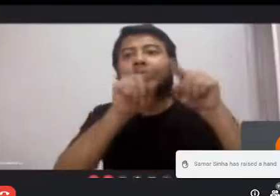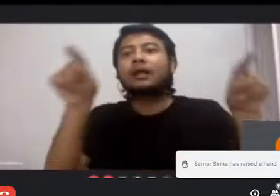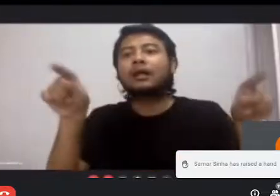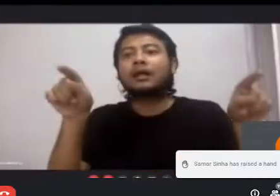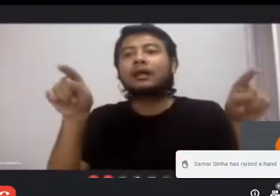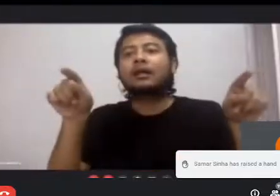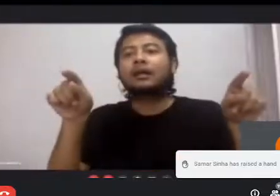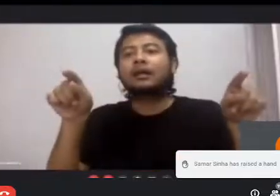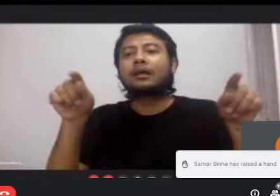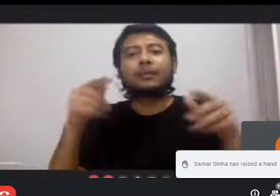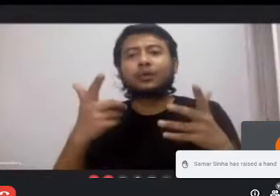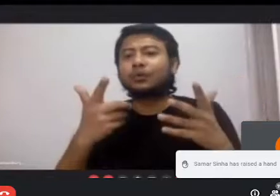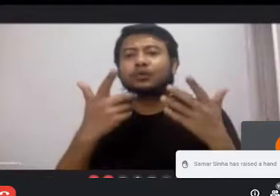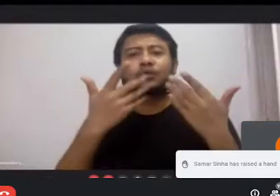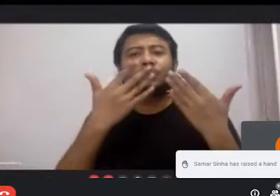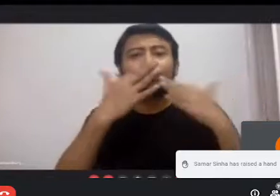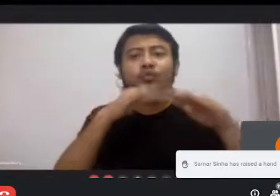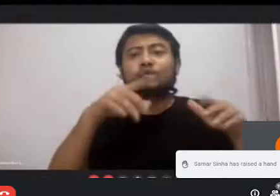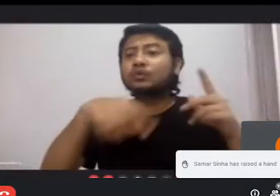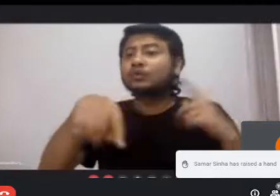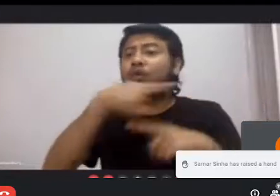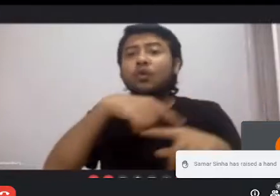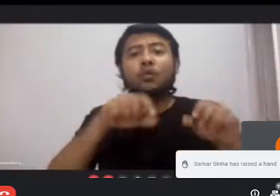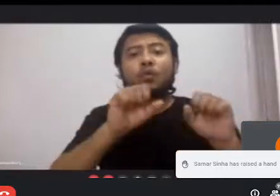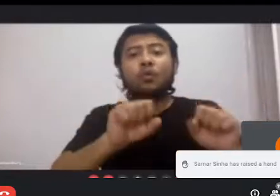materials and chooses their own